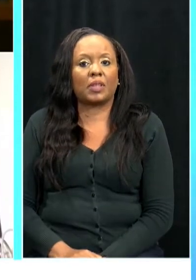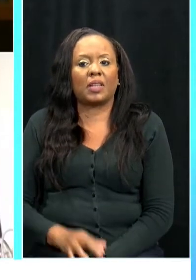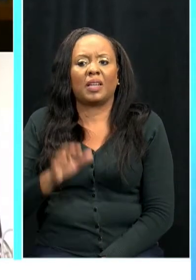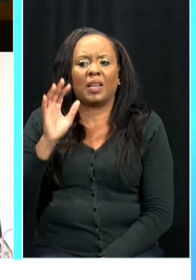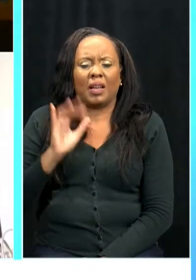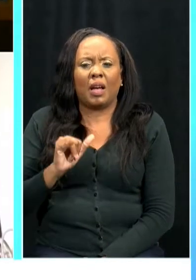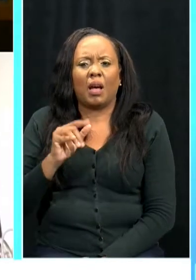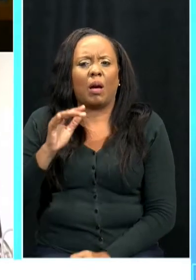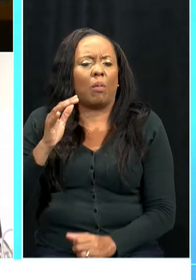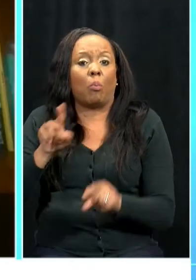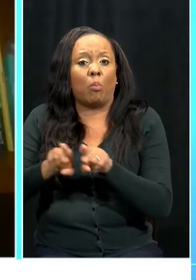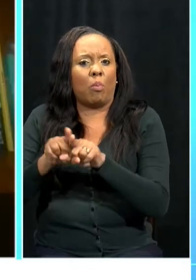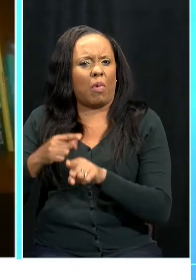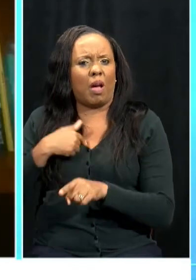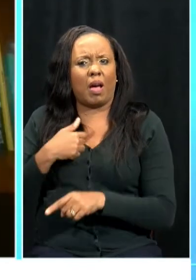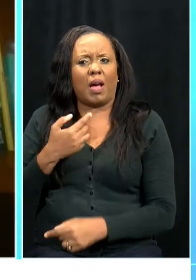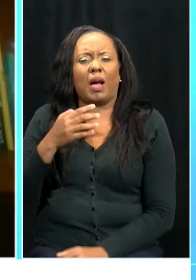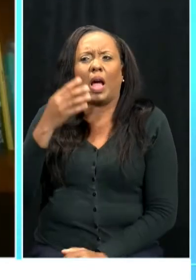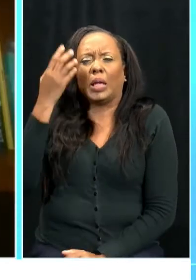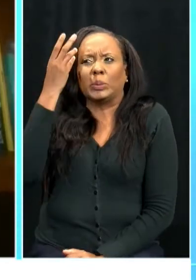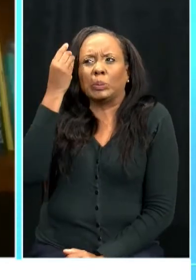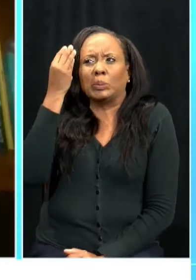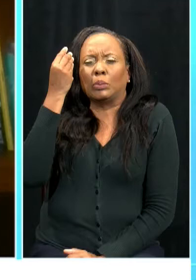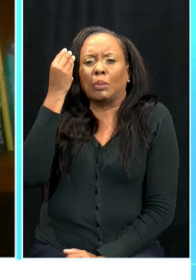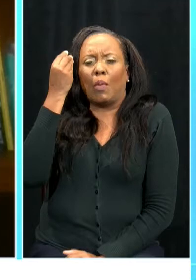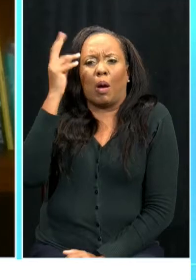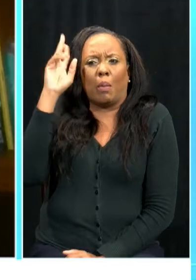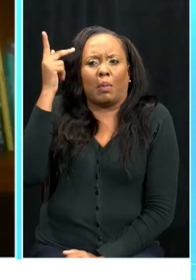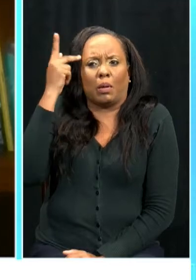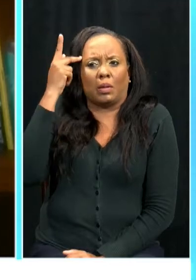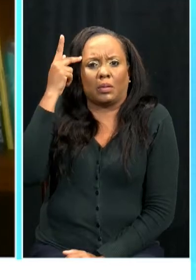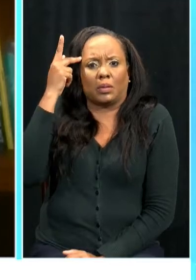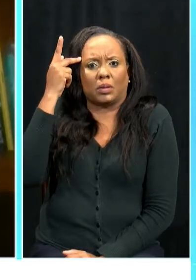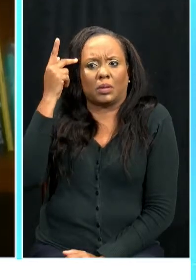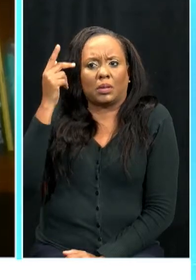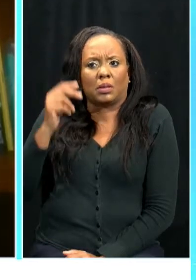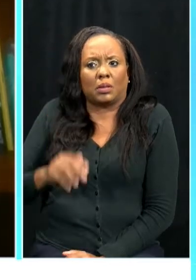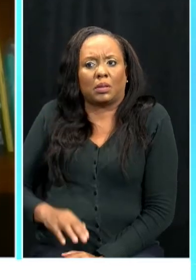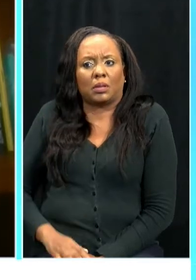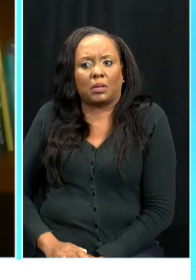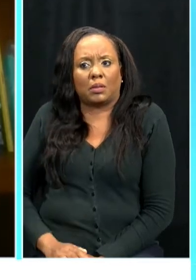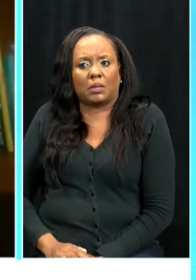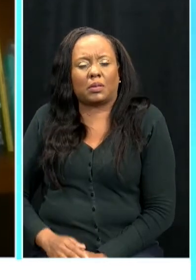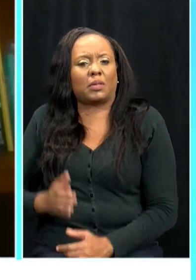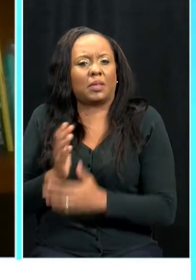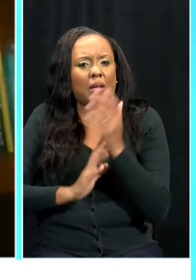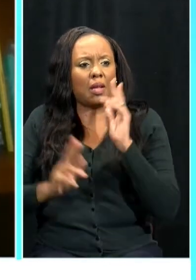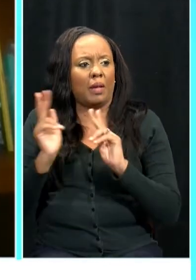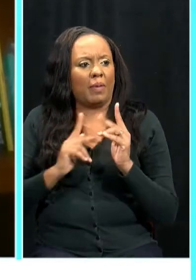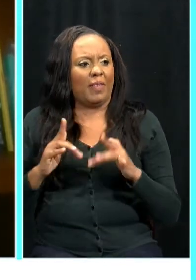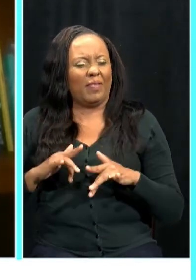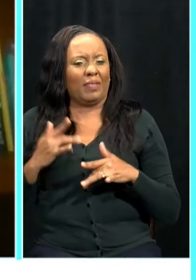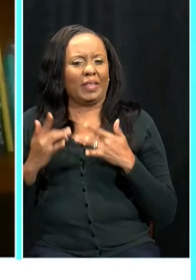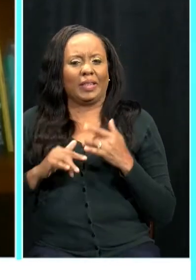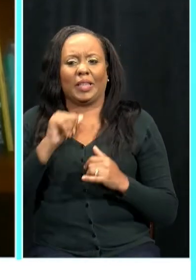politics, what it has done, it tends to make people who are the internal people, a little uneasy.